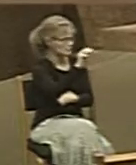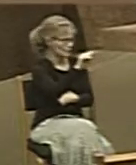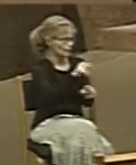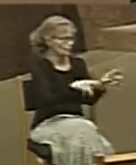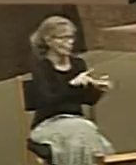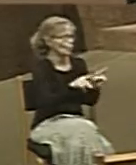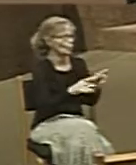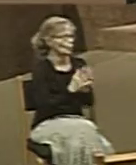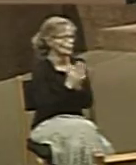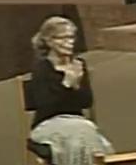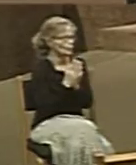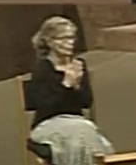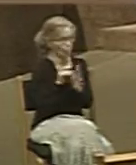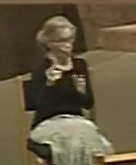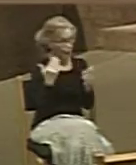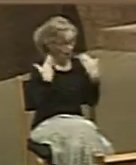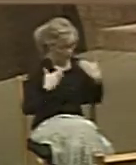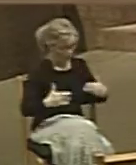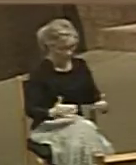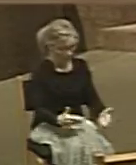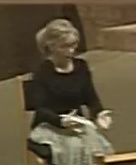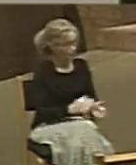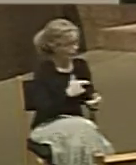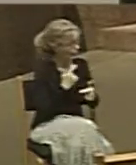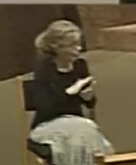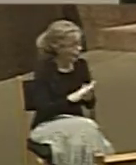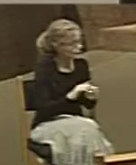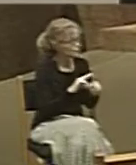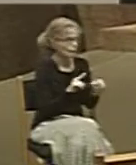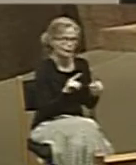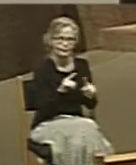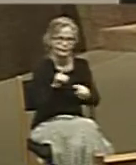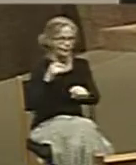But when we do something they can't do.